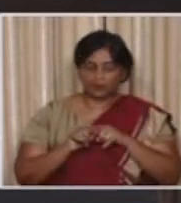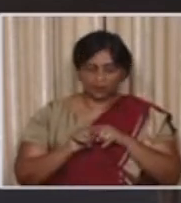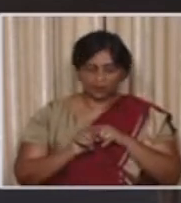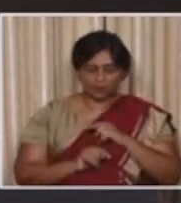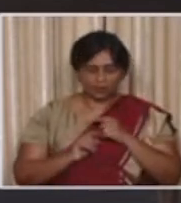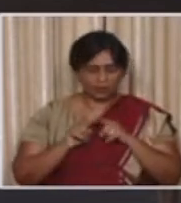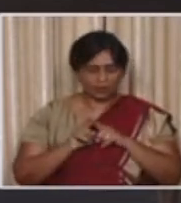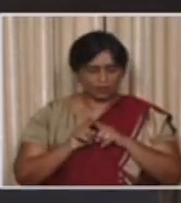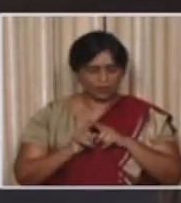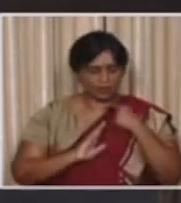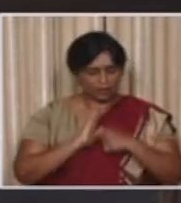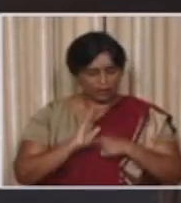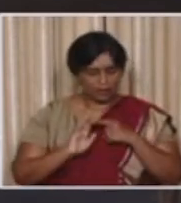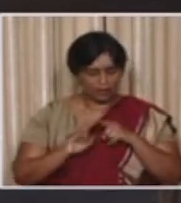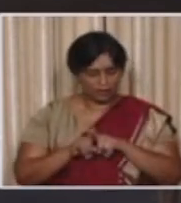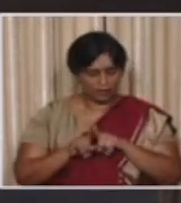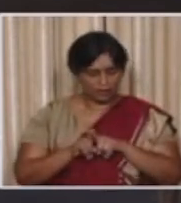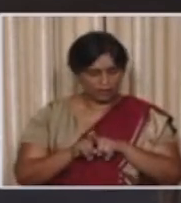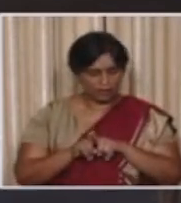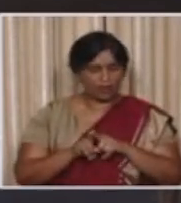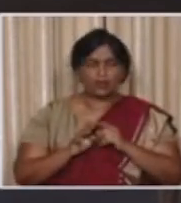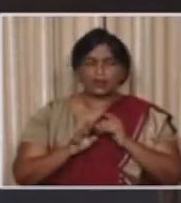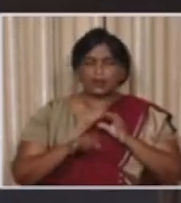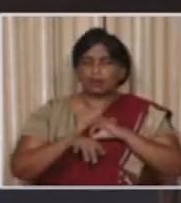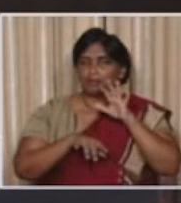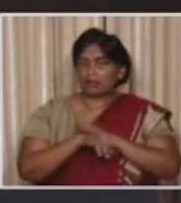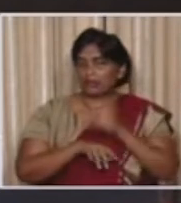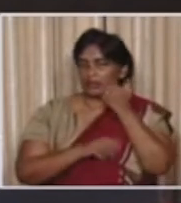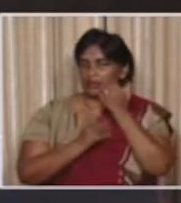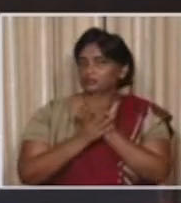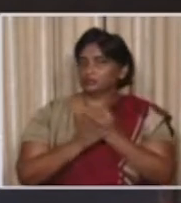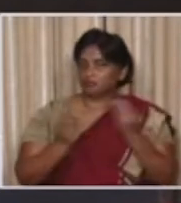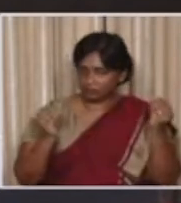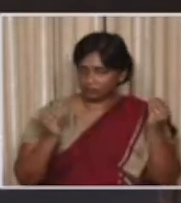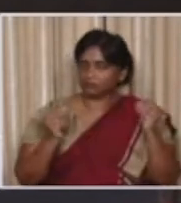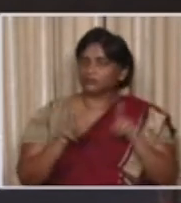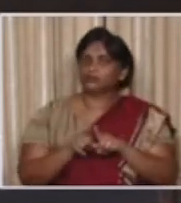recognizing the its elimination of malaria, lymphatic filariasis and